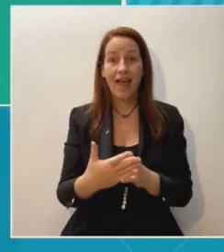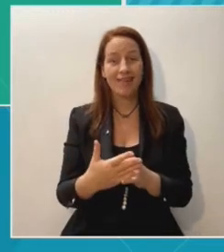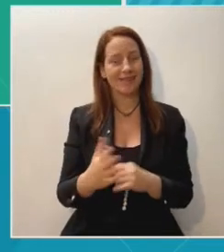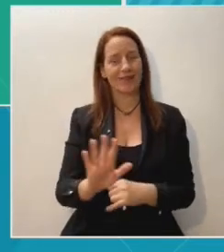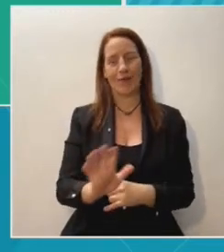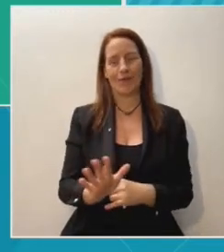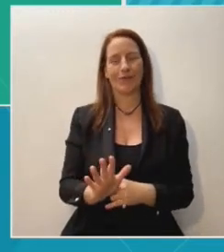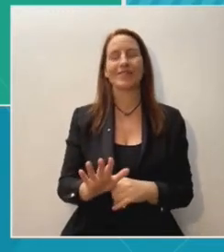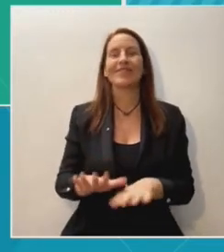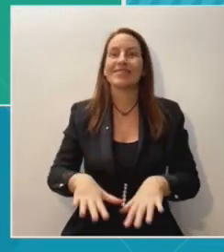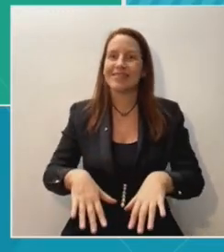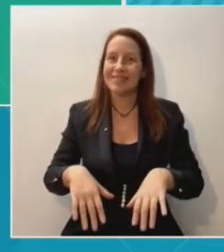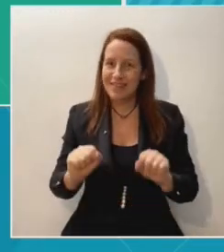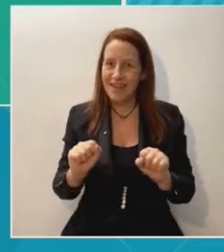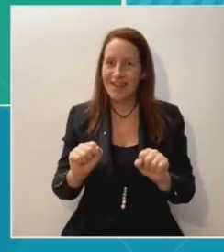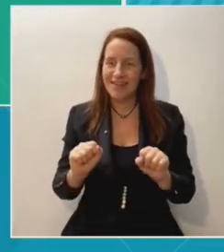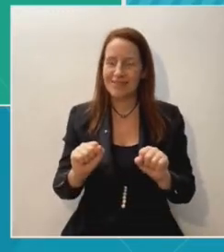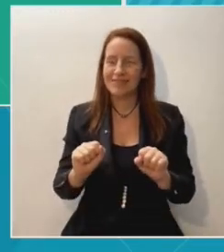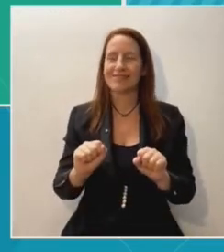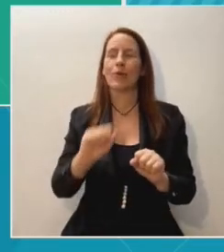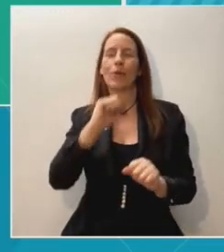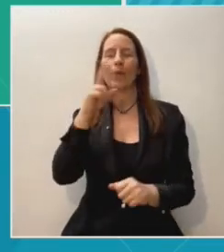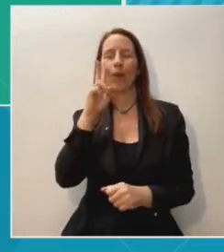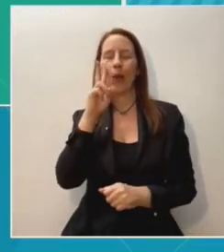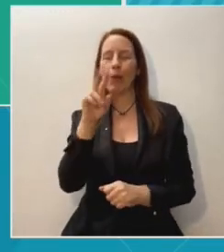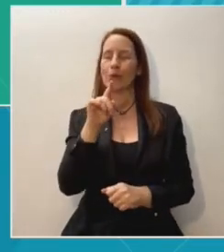all look to you to shape the future.